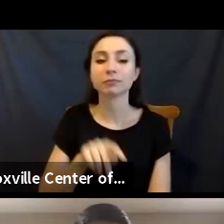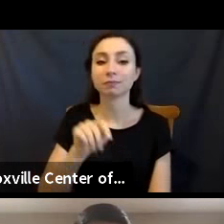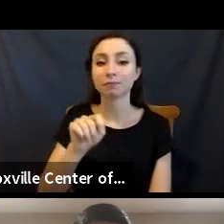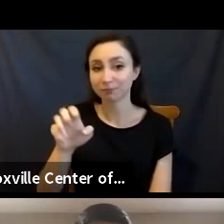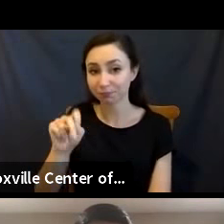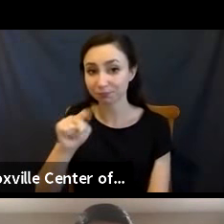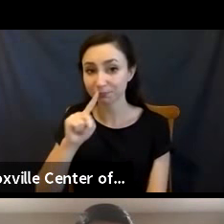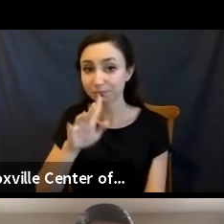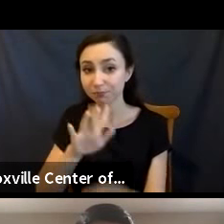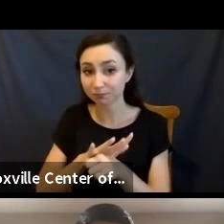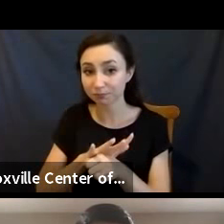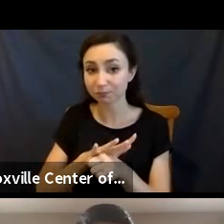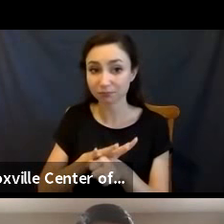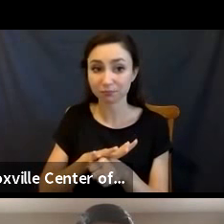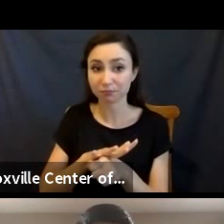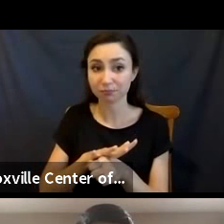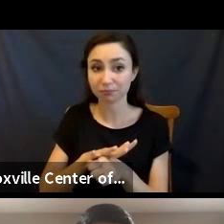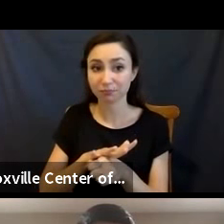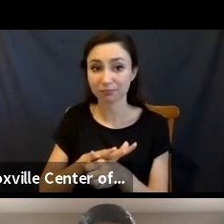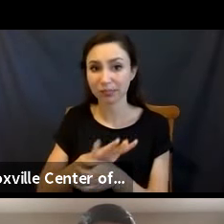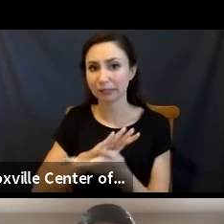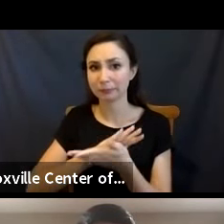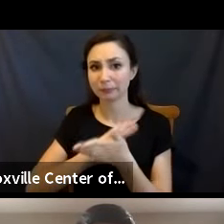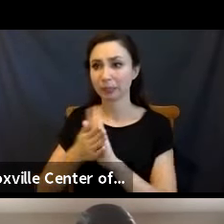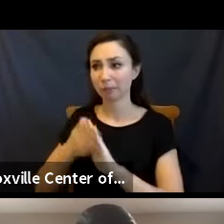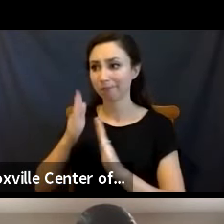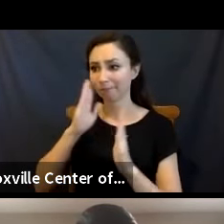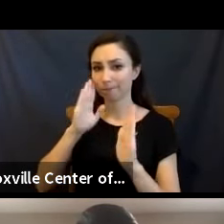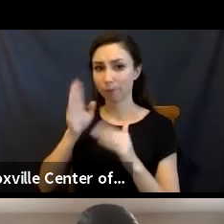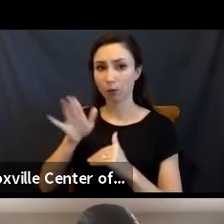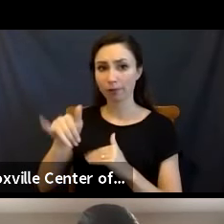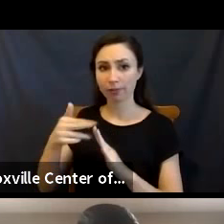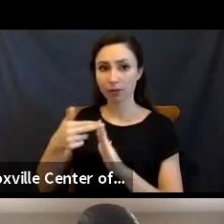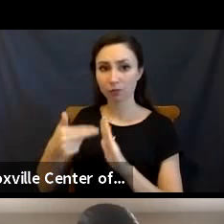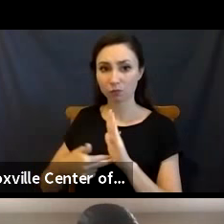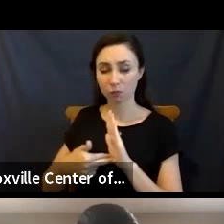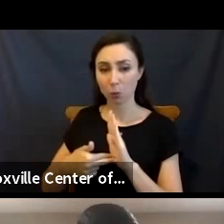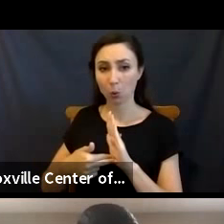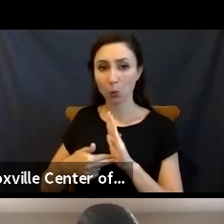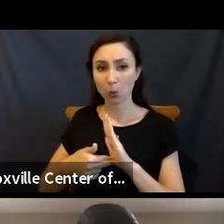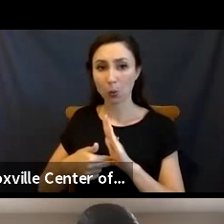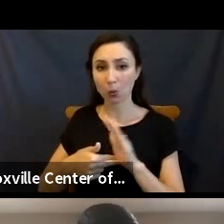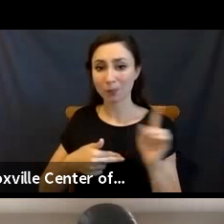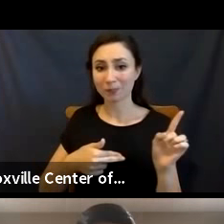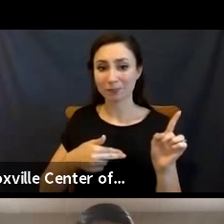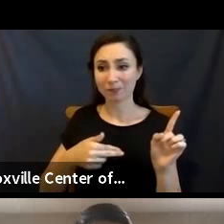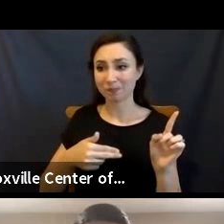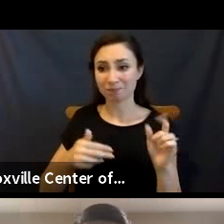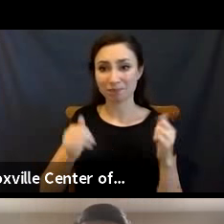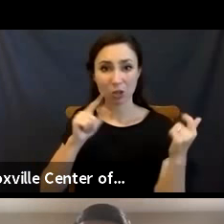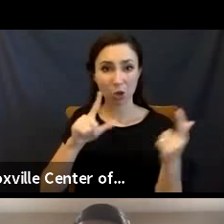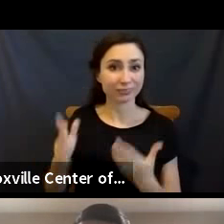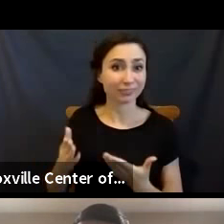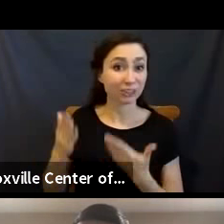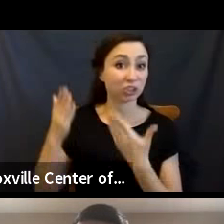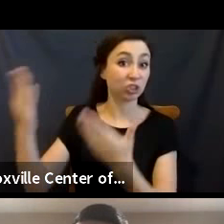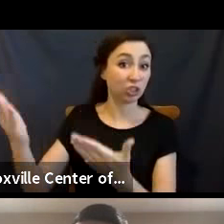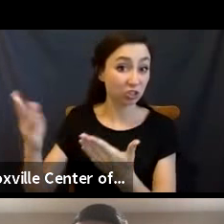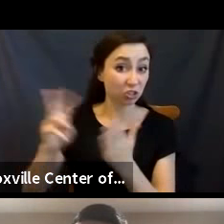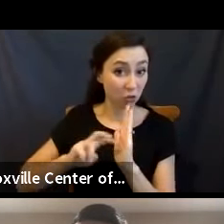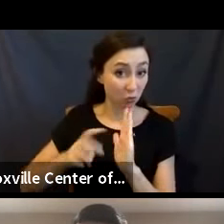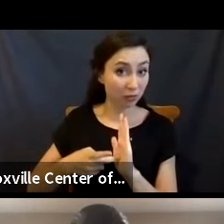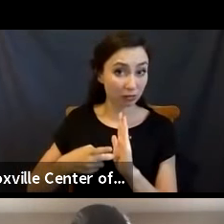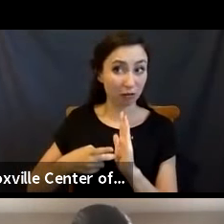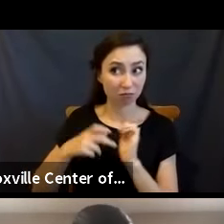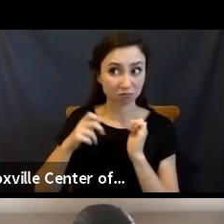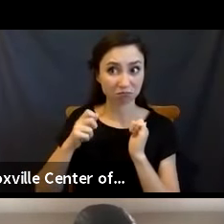of de facto set of rules, that basically this would all be suggestions. Thoughts on that, Mr. Sanders? I